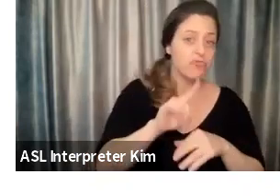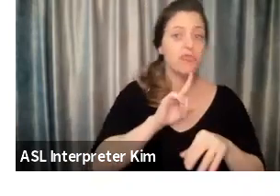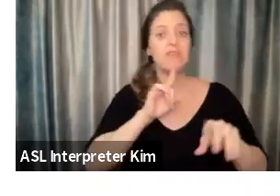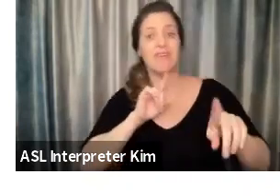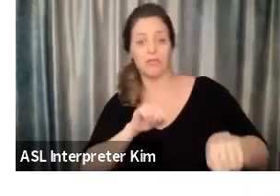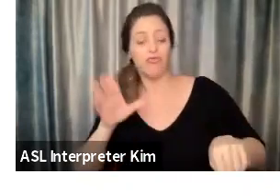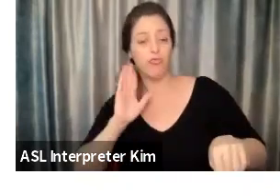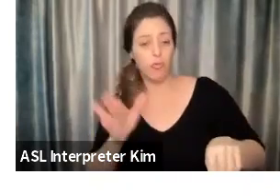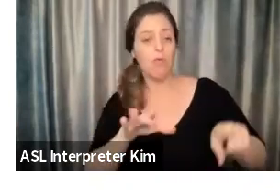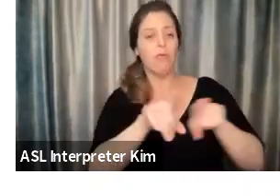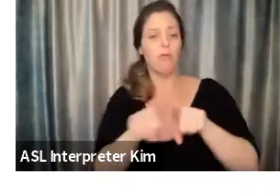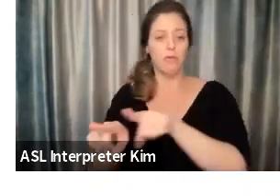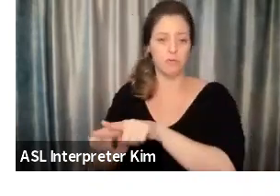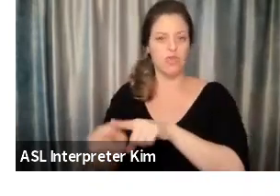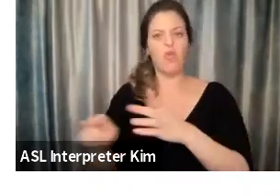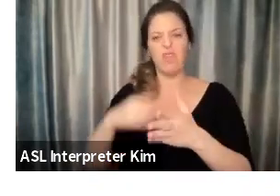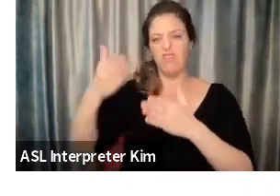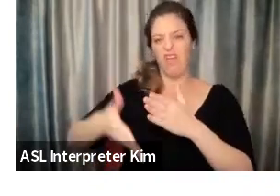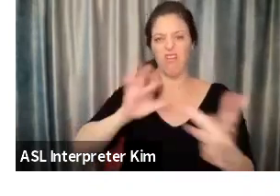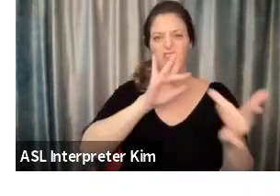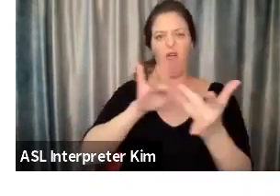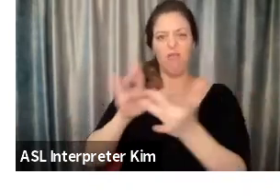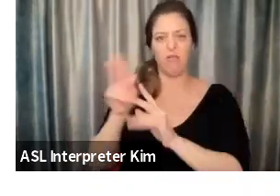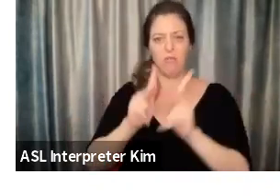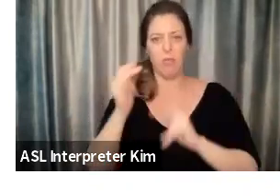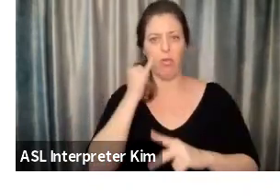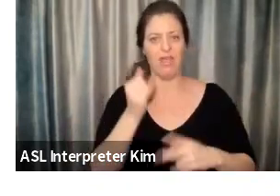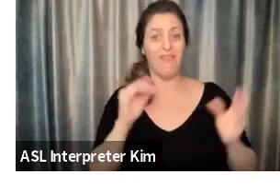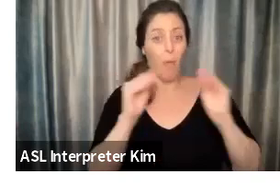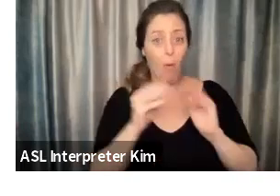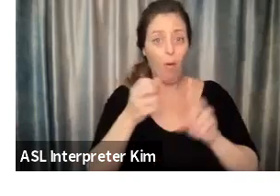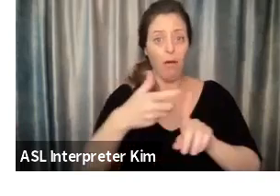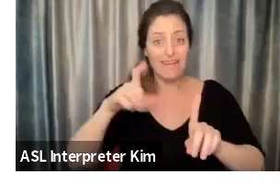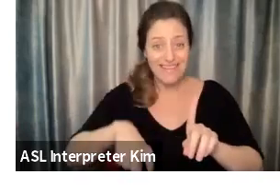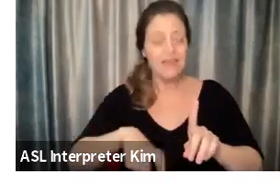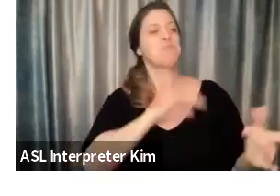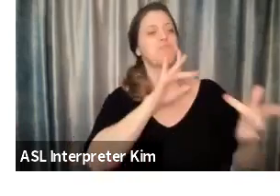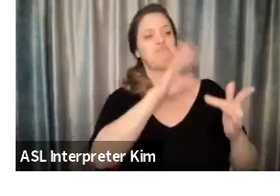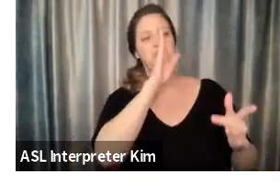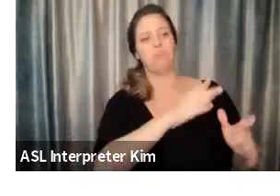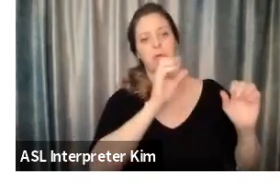the end, and then some contacts in case you want to reach out to somebody within the district as well.